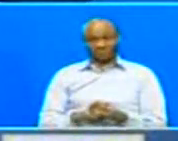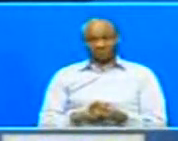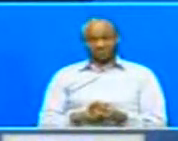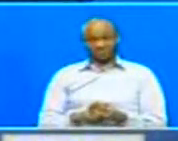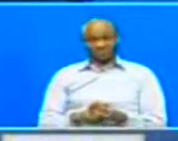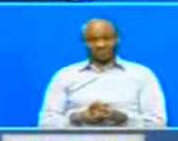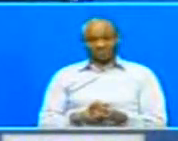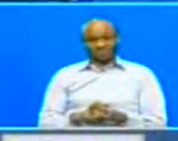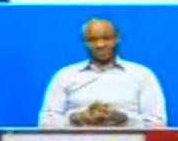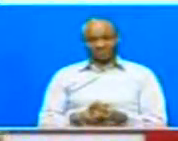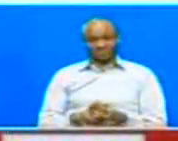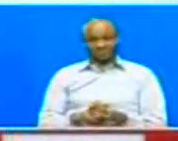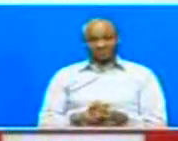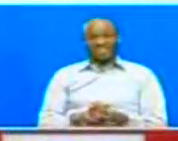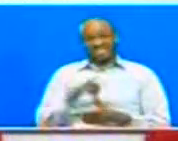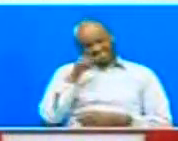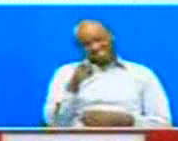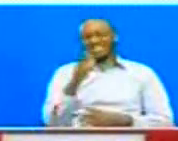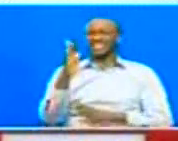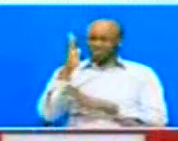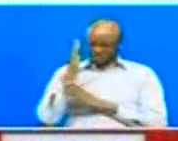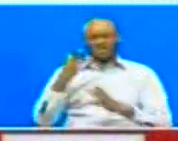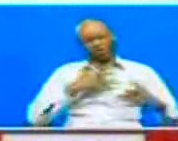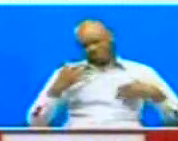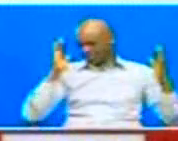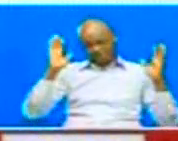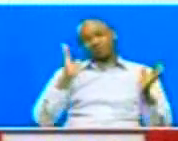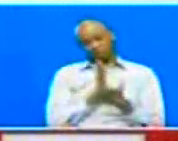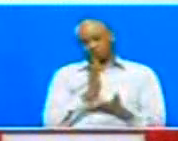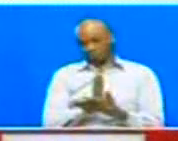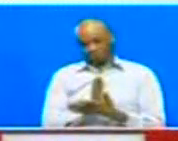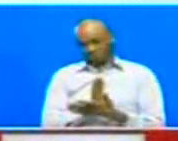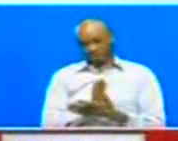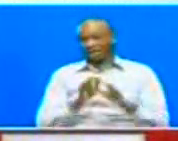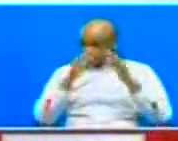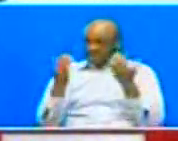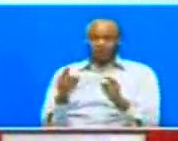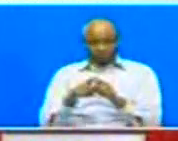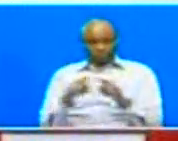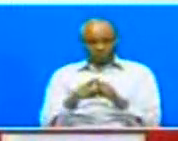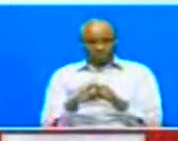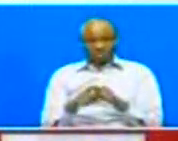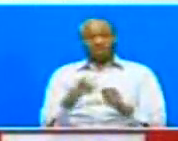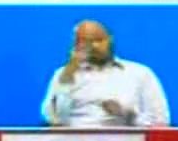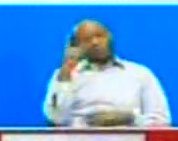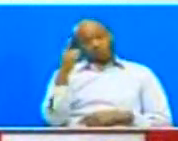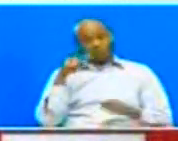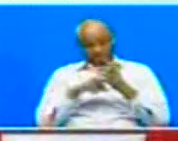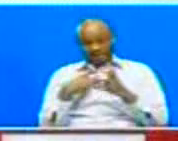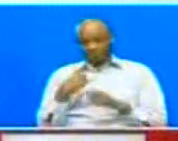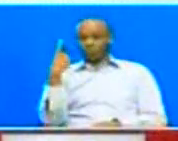refugees. This insecurity is a concern to Kenyans for sure, and the world. Two points I want to make.